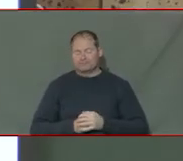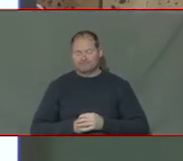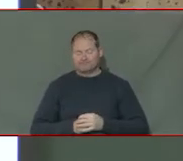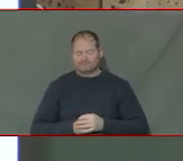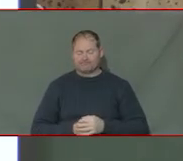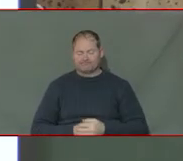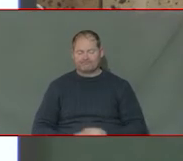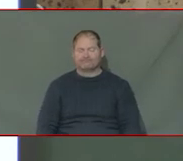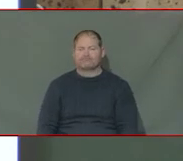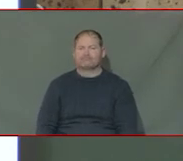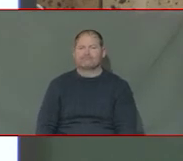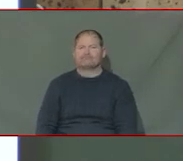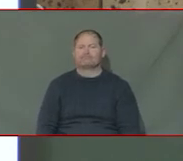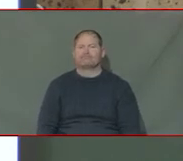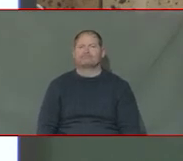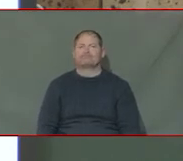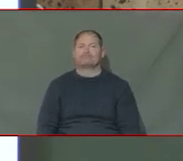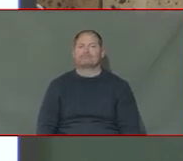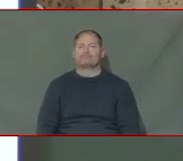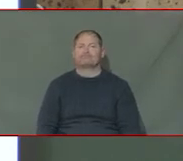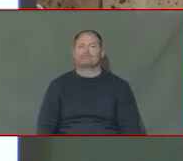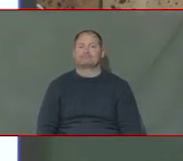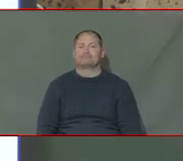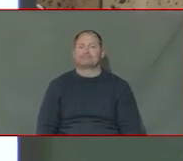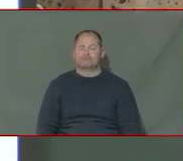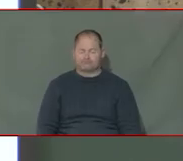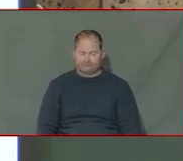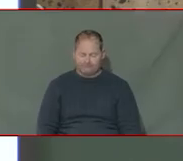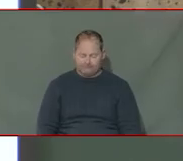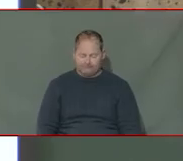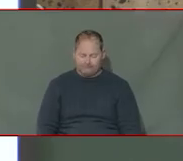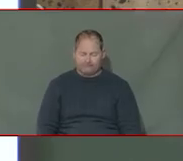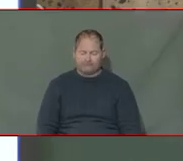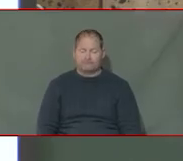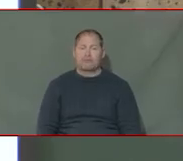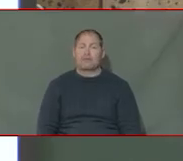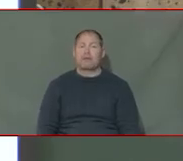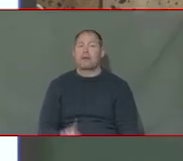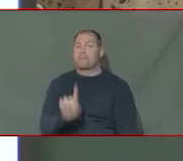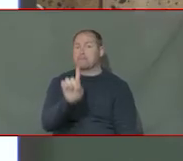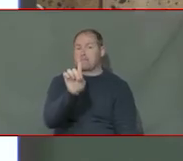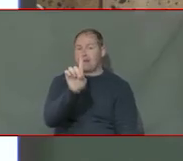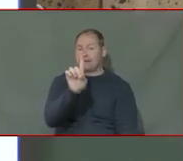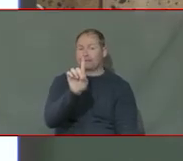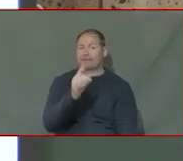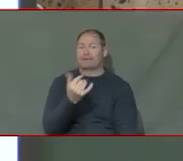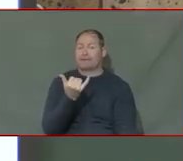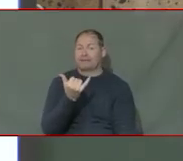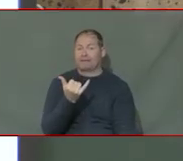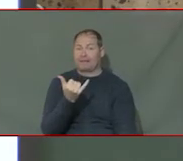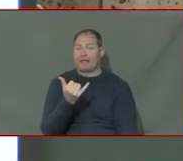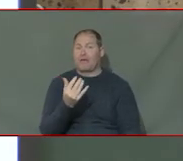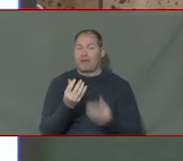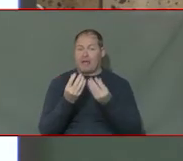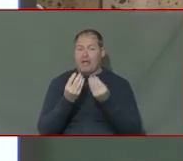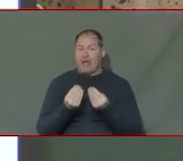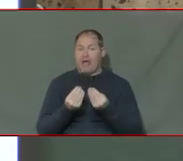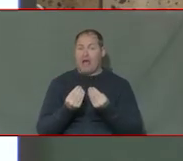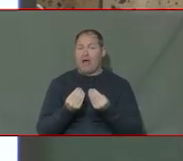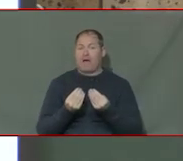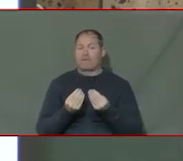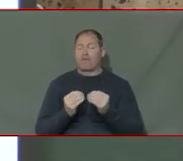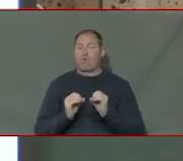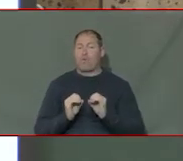But now, there's a key organ. It's a target organ. Target